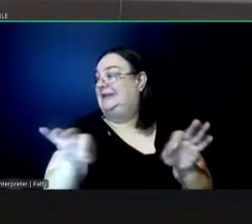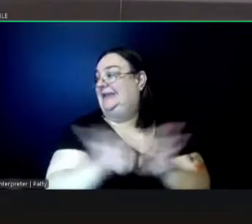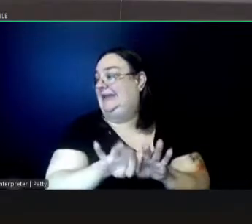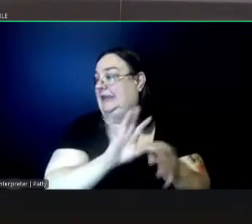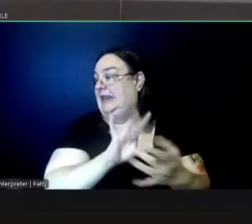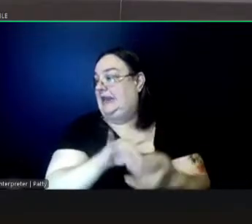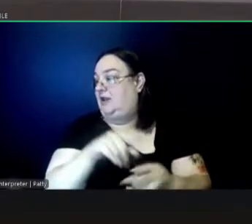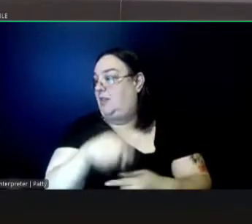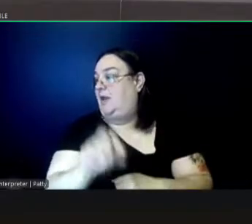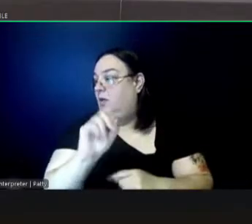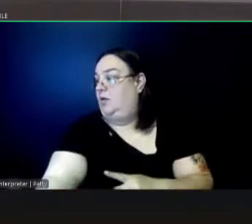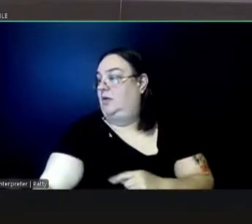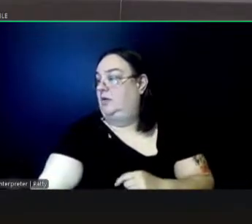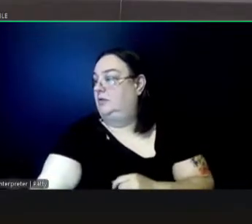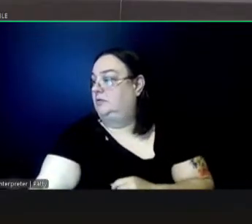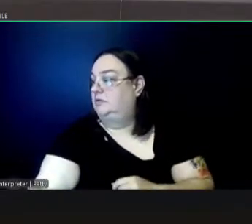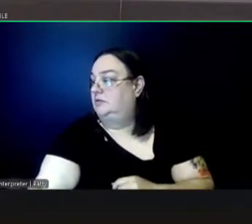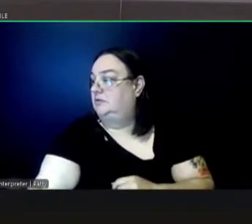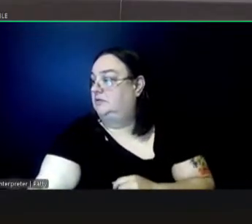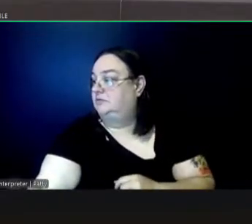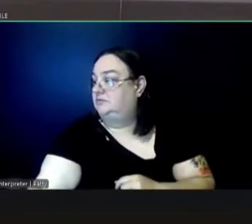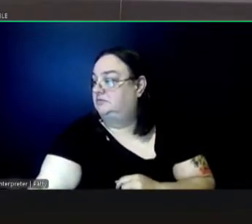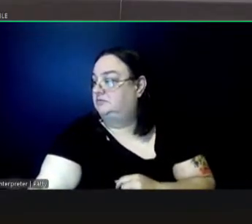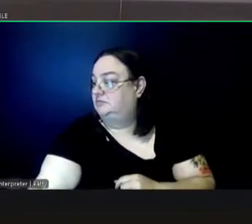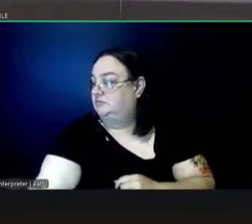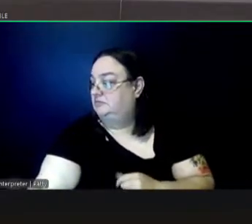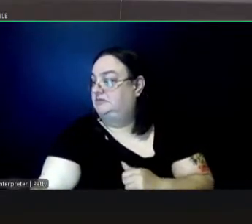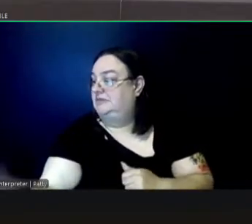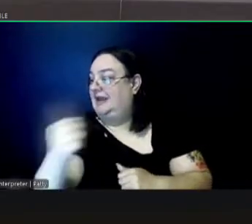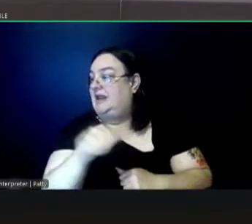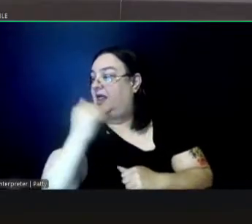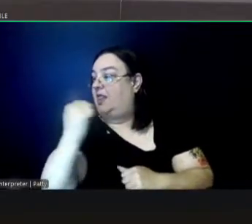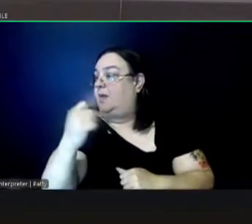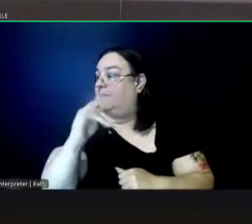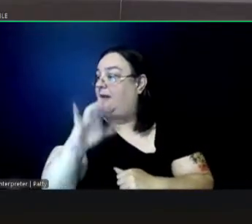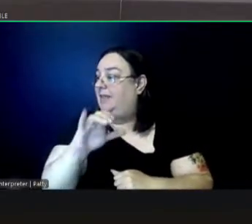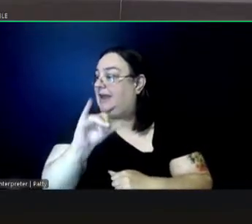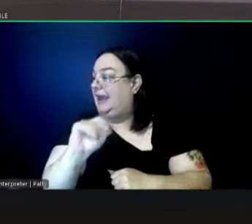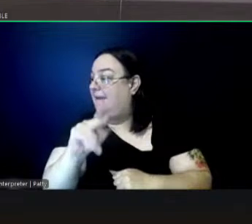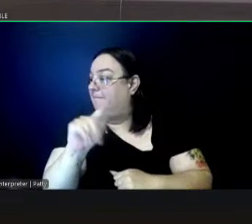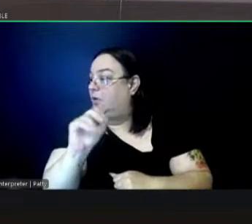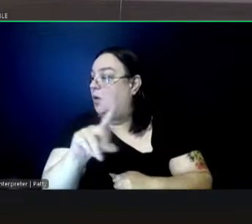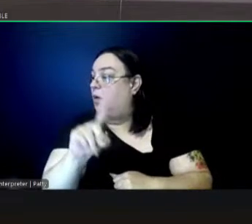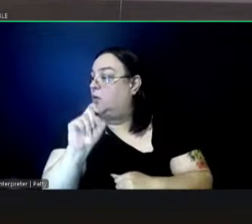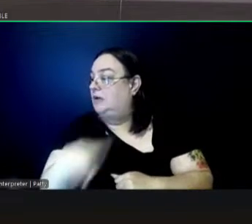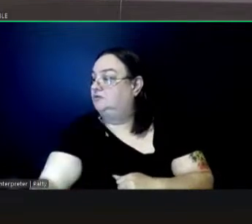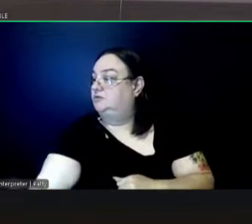Okay. Any other public input or questions or comments?